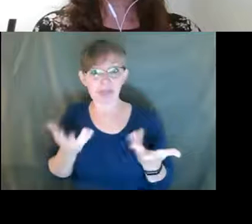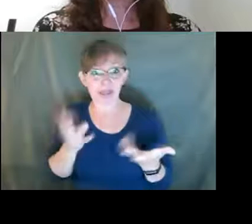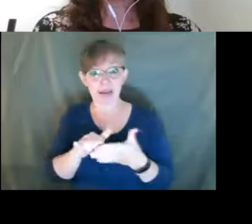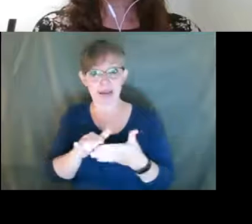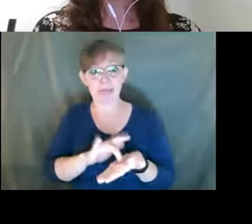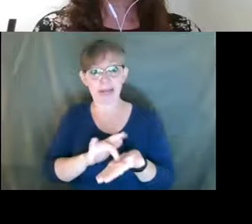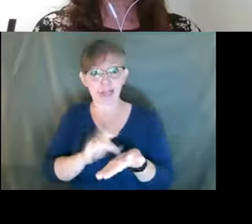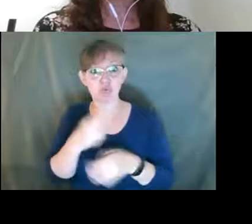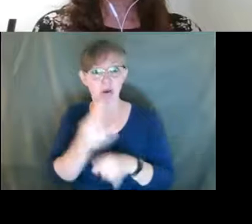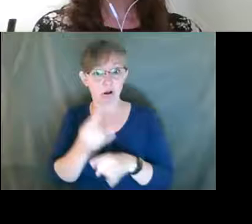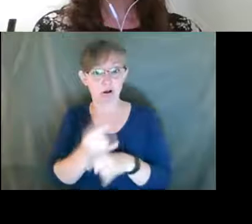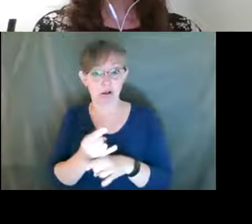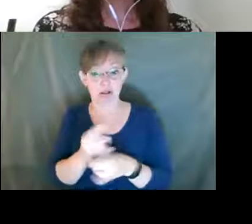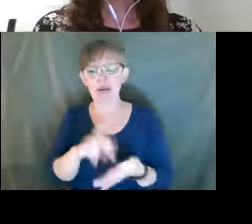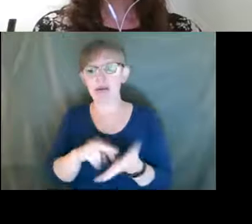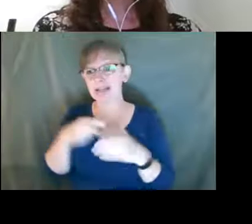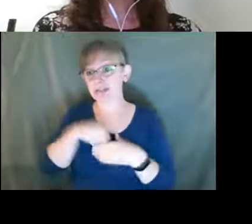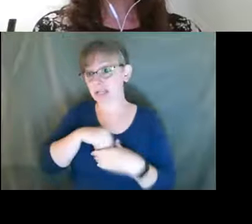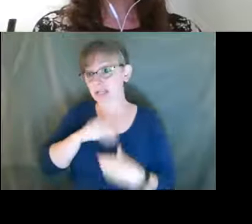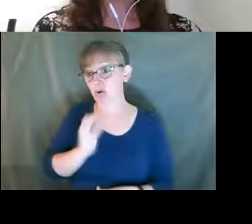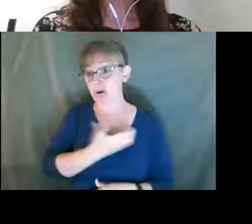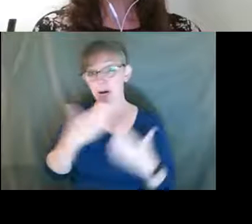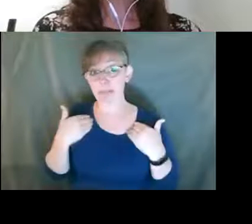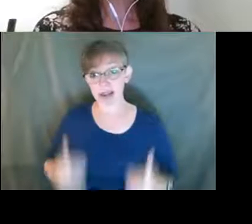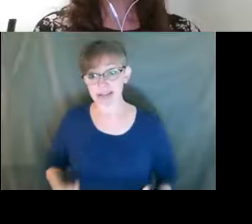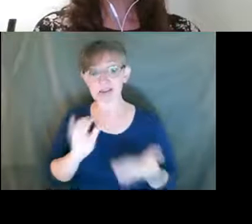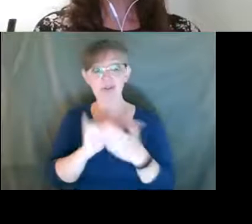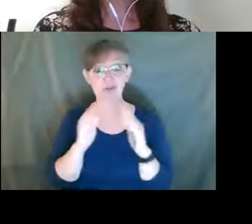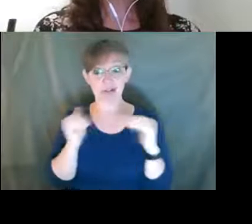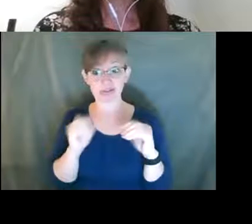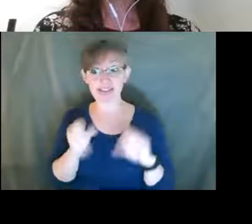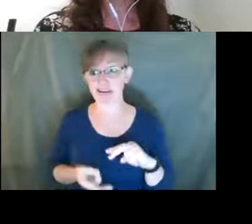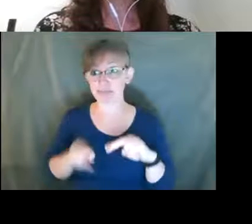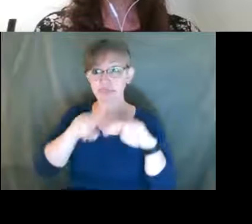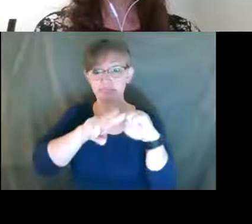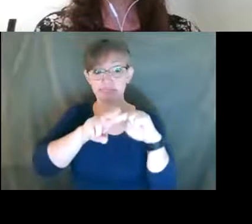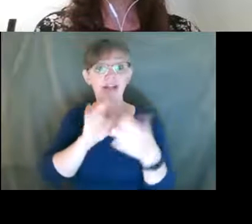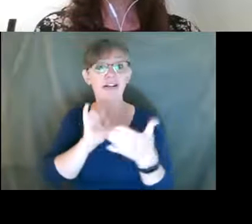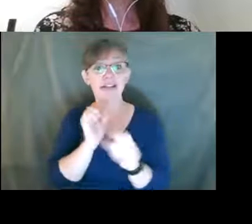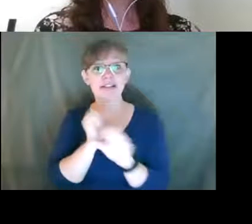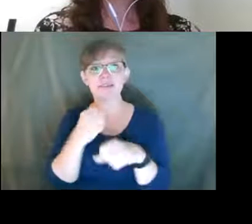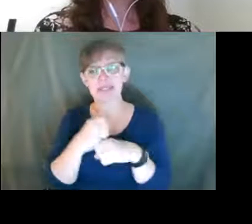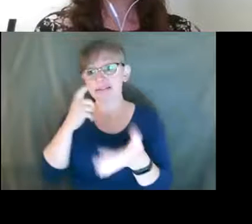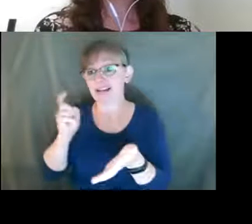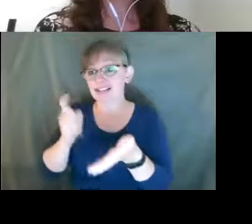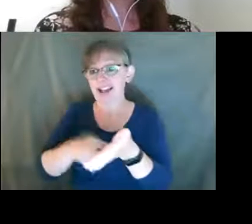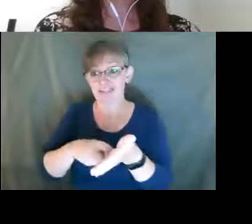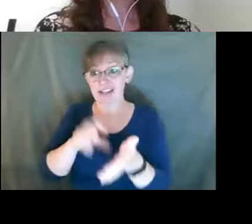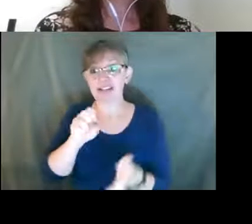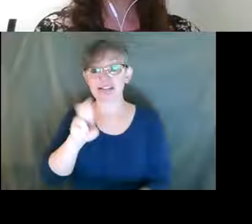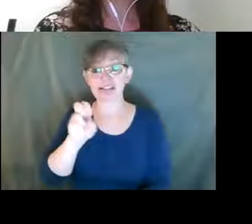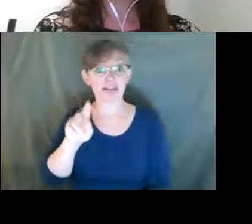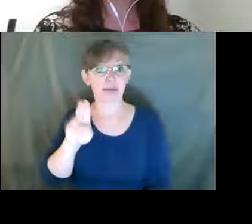to a buildup. This increases vulnerability and makes identifying substance misuse in the older